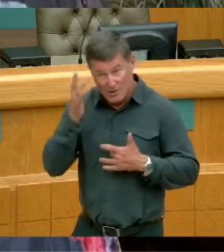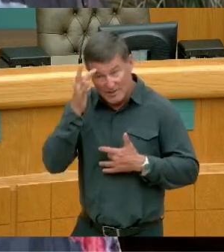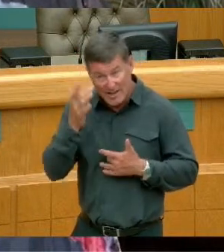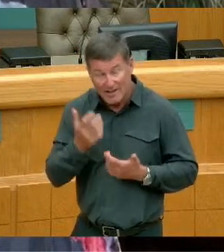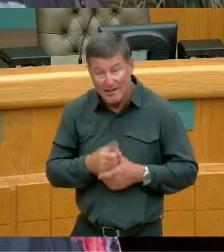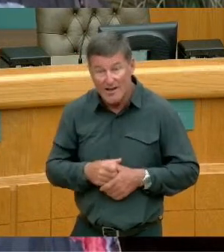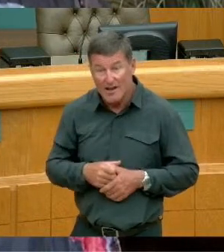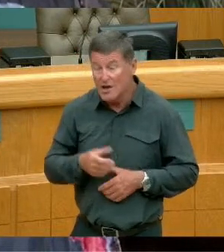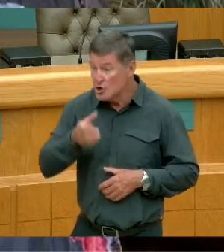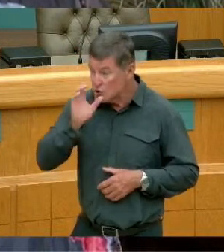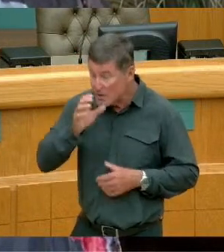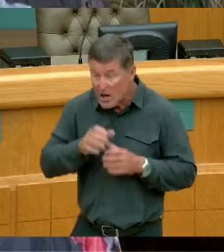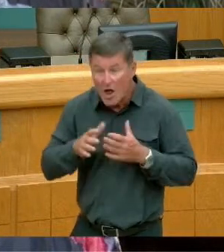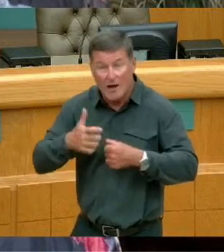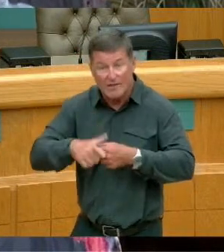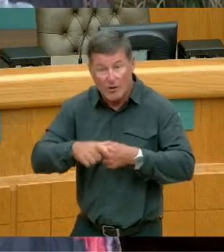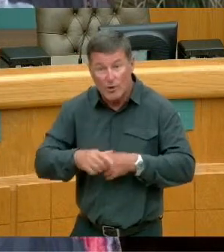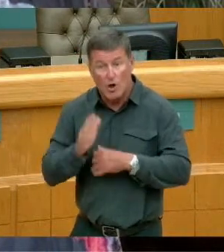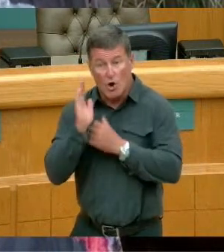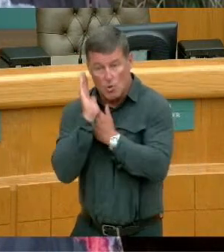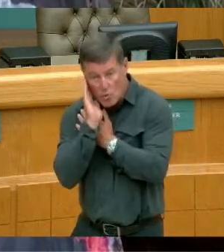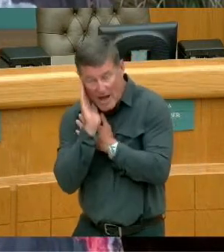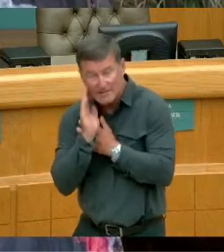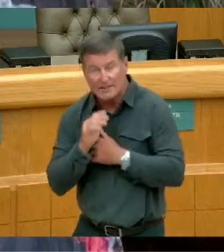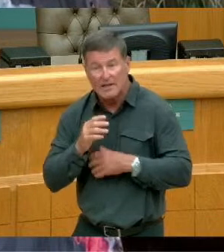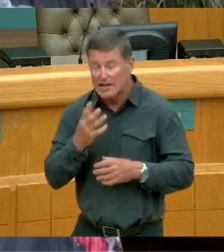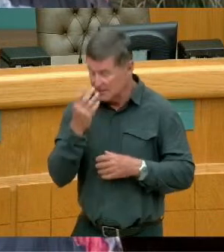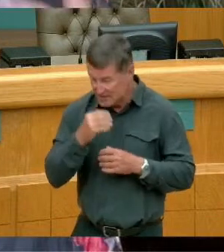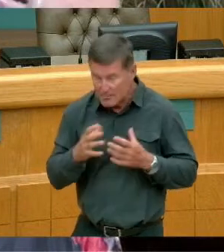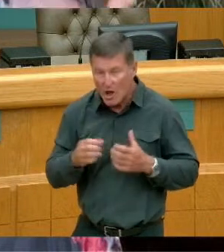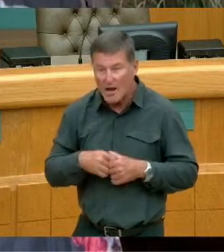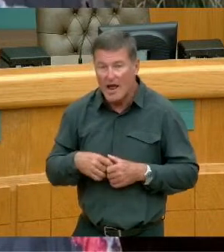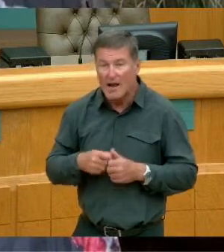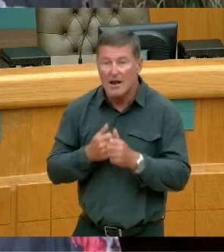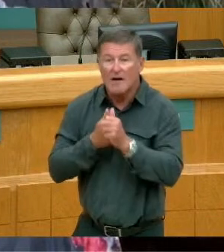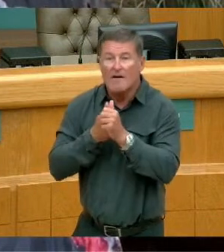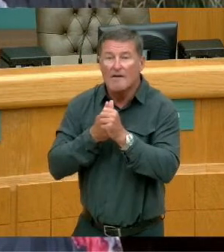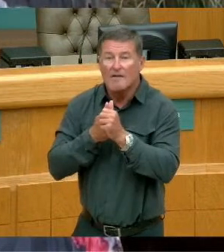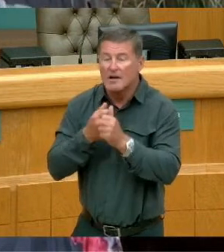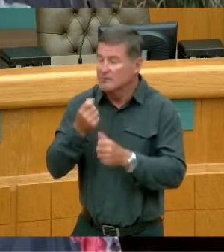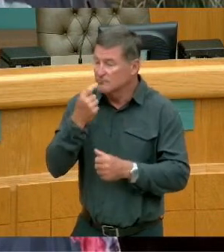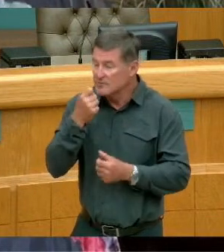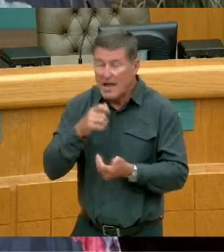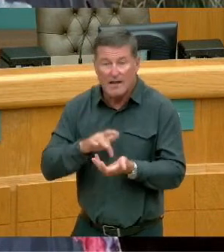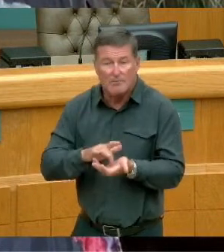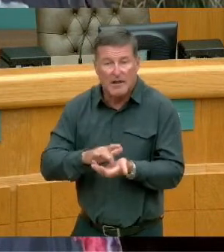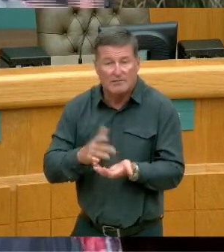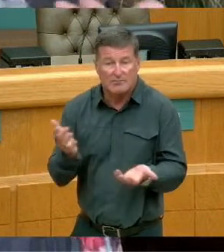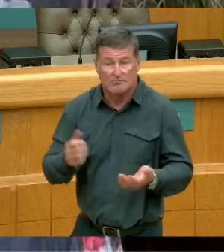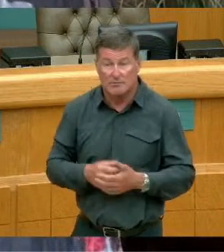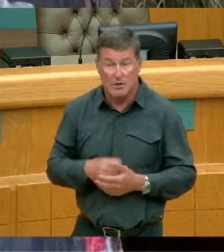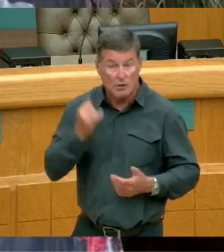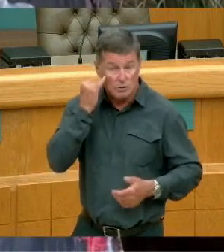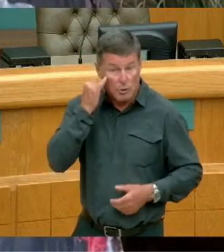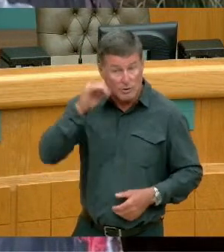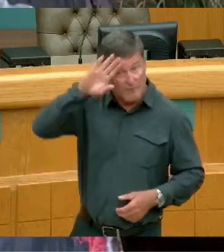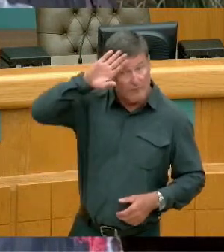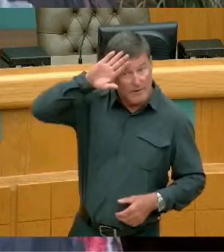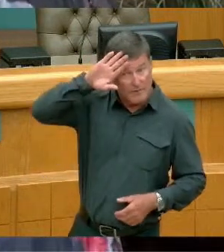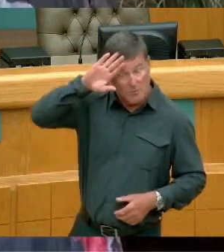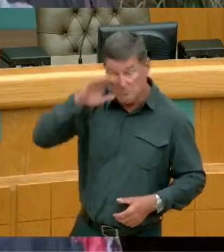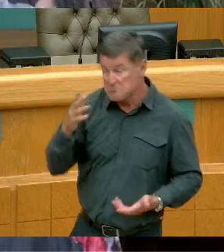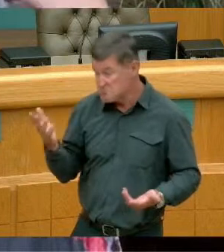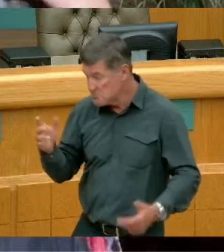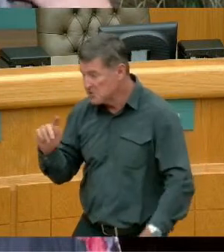rest, drink plenty of fluids, and take any medications that we need to help with our symptoms. I have a fever, I might take